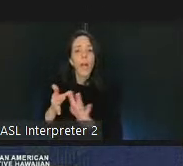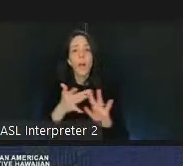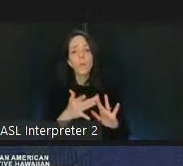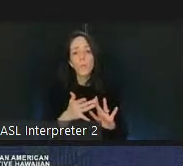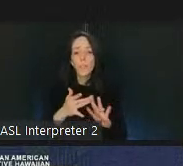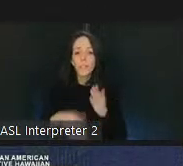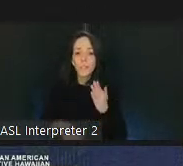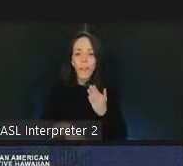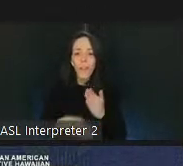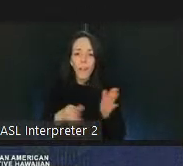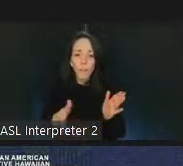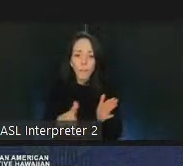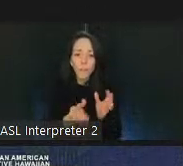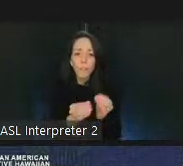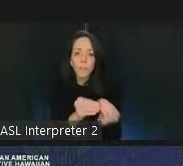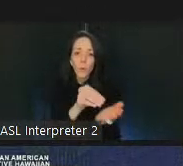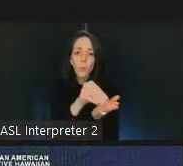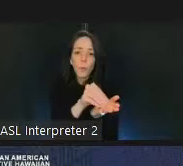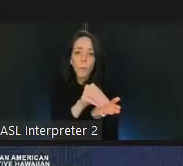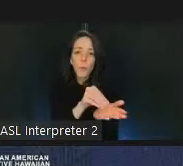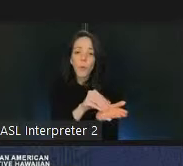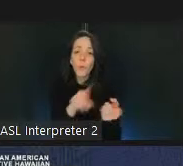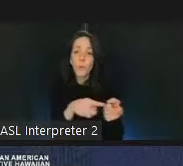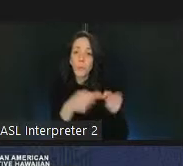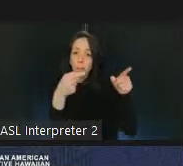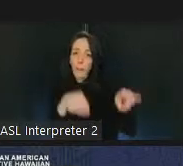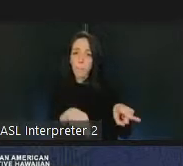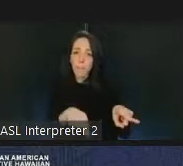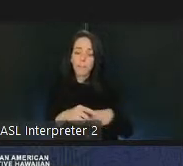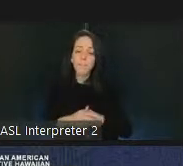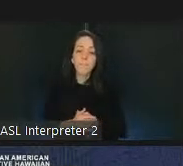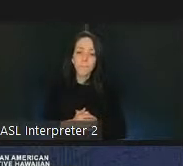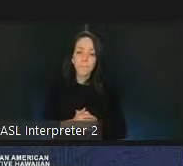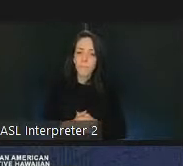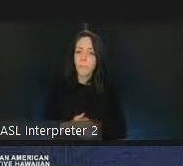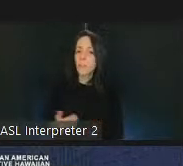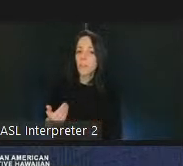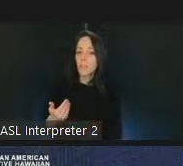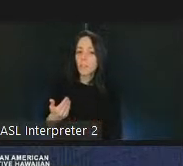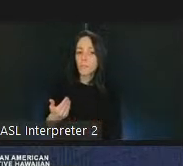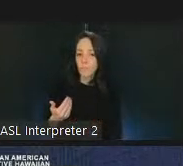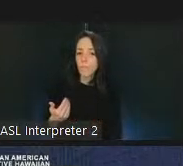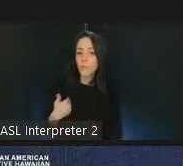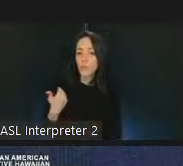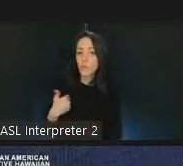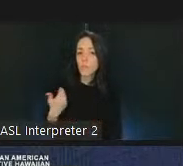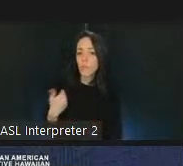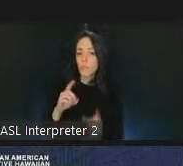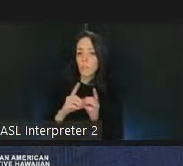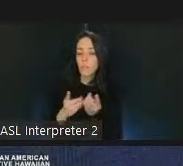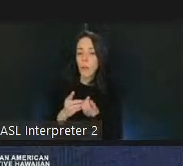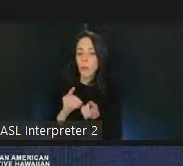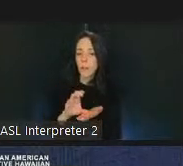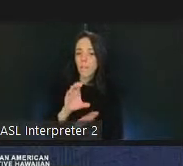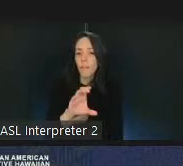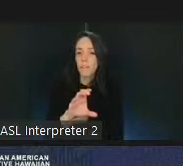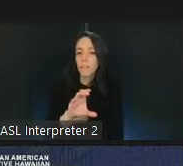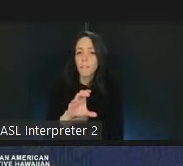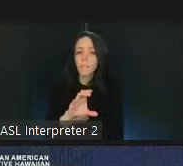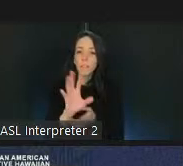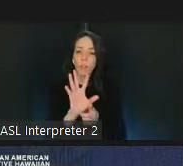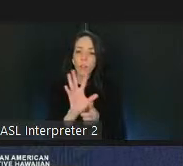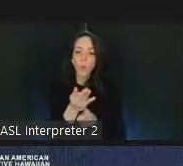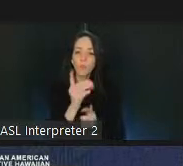system response when they occur. The Juvenile Department continues to invest in culturally specific contracts with